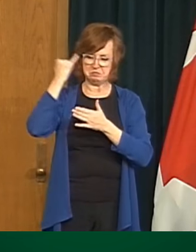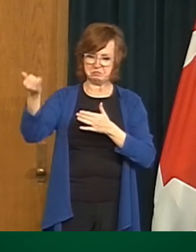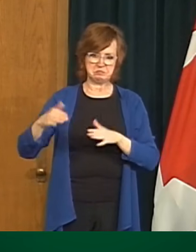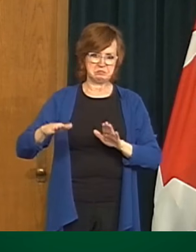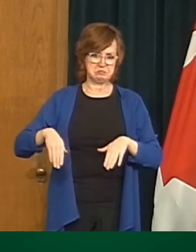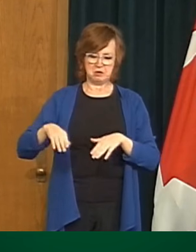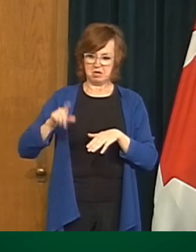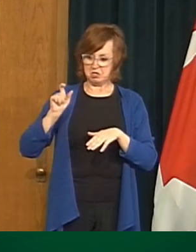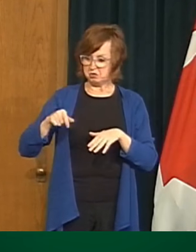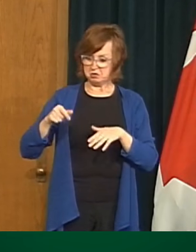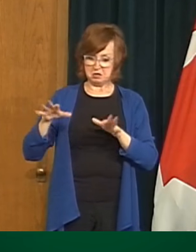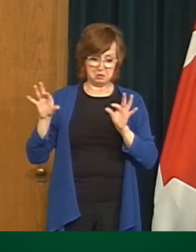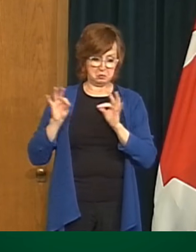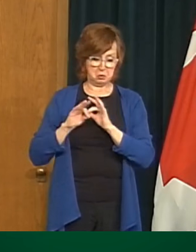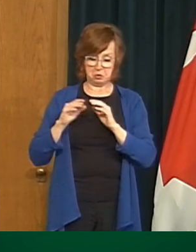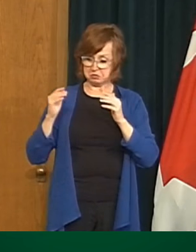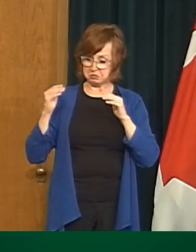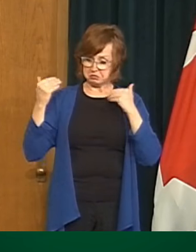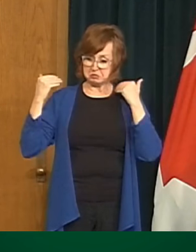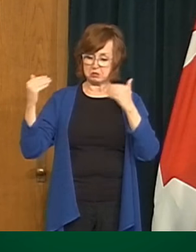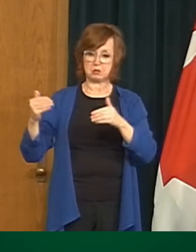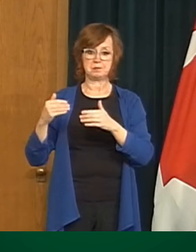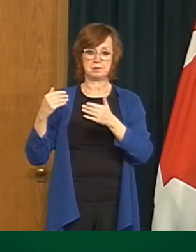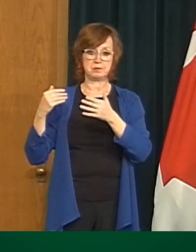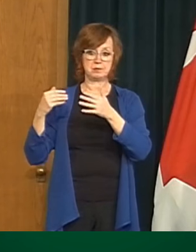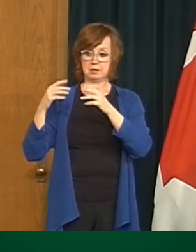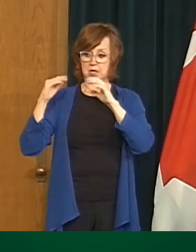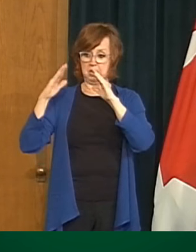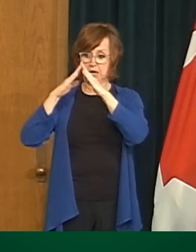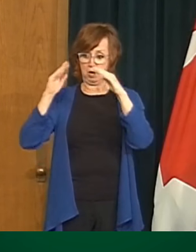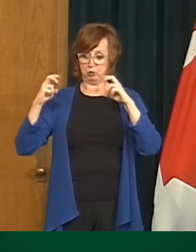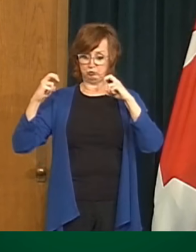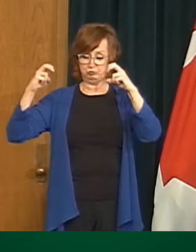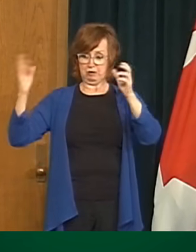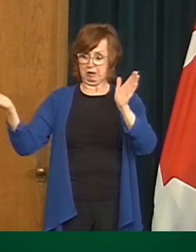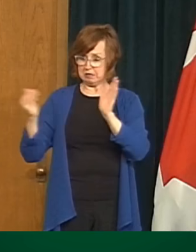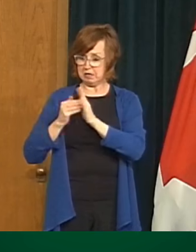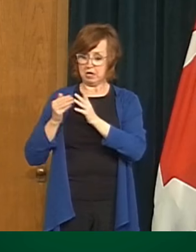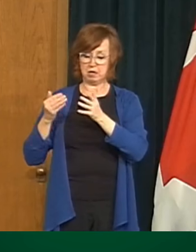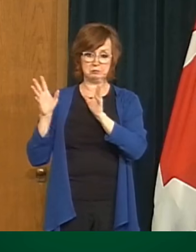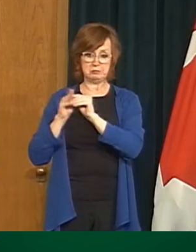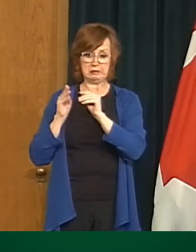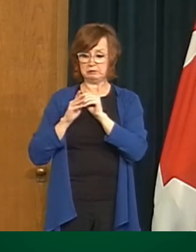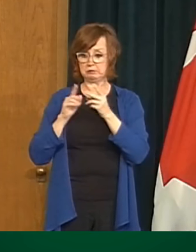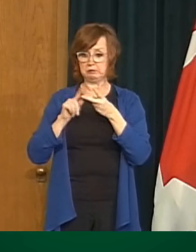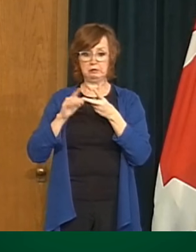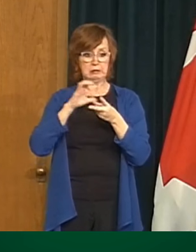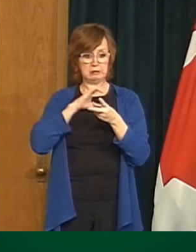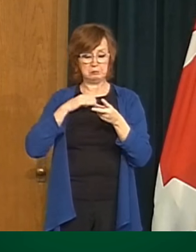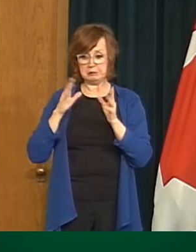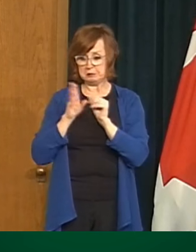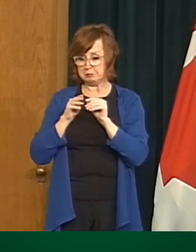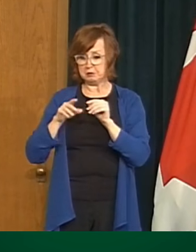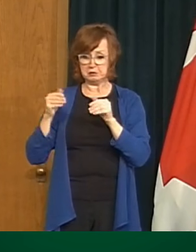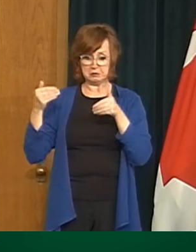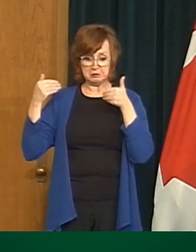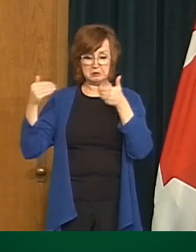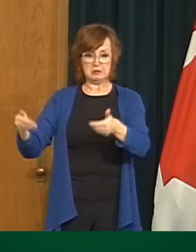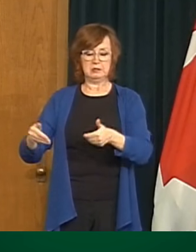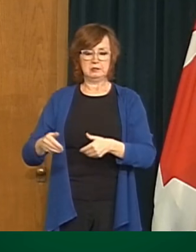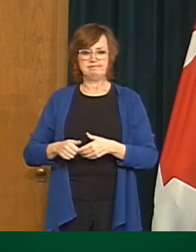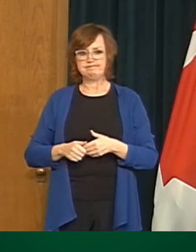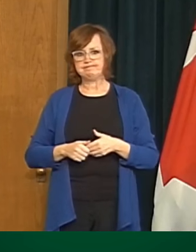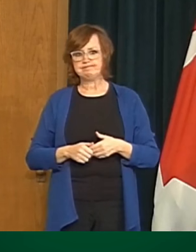should we be recalling the legislature in any form? Should we be looking at carrying on with some of our committee meetings? The federal